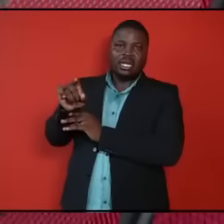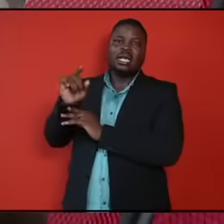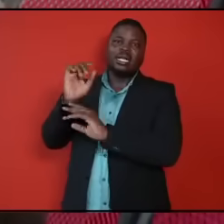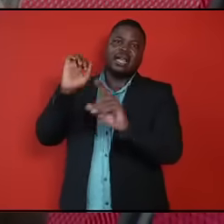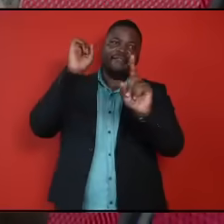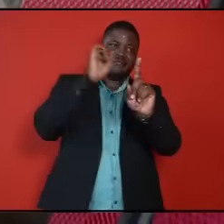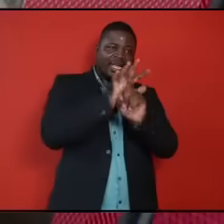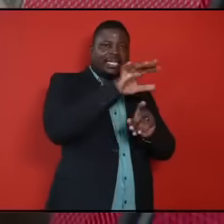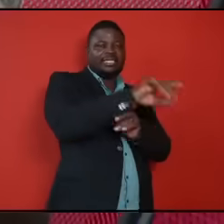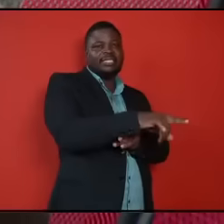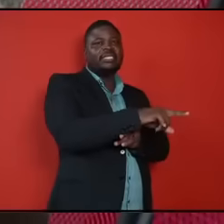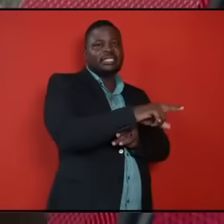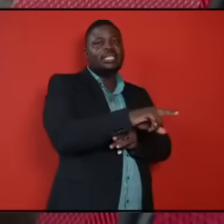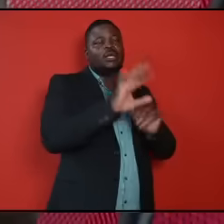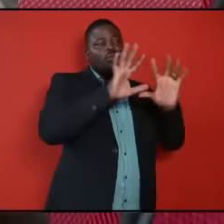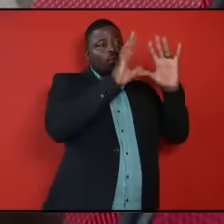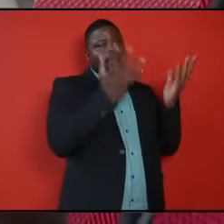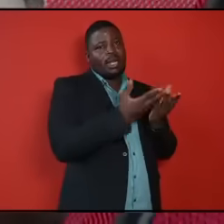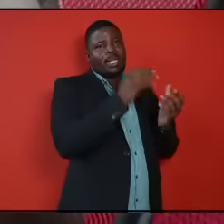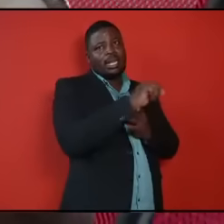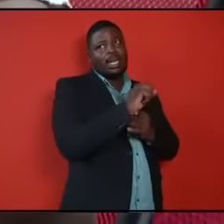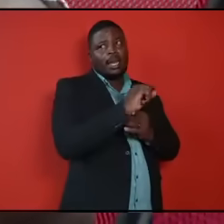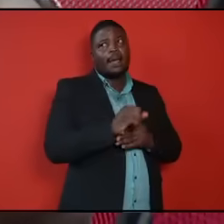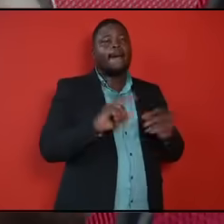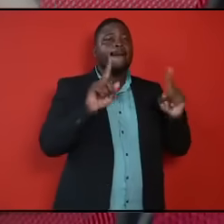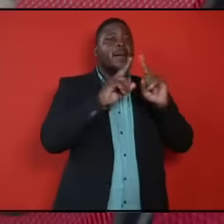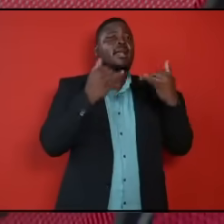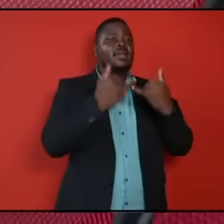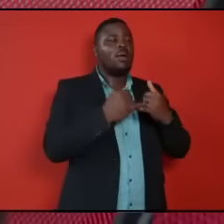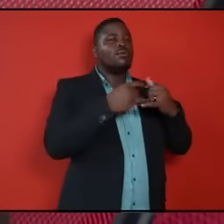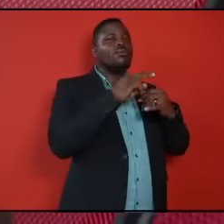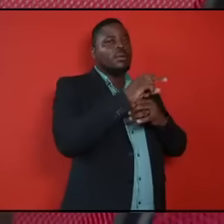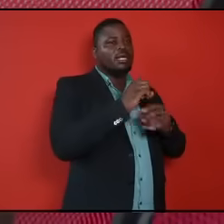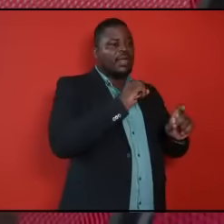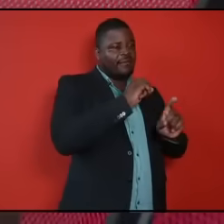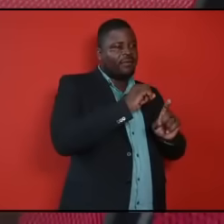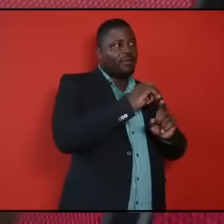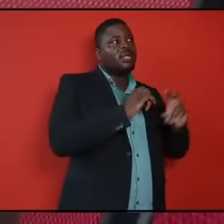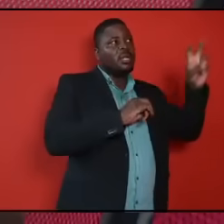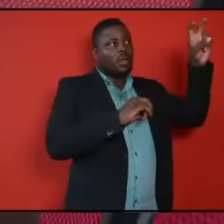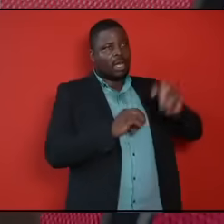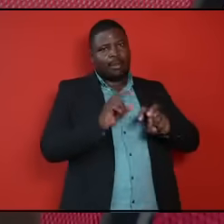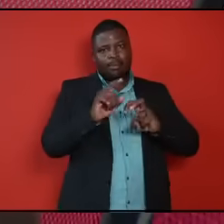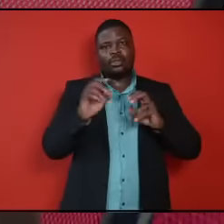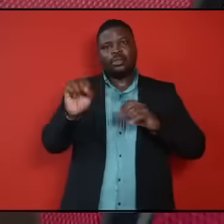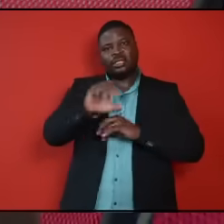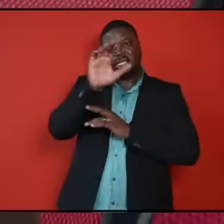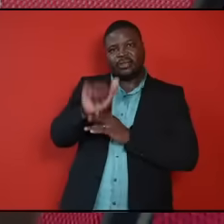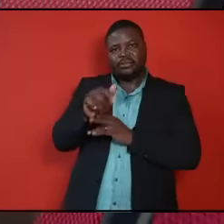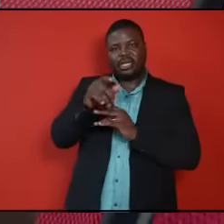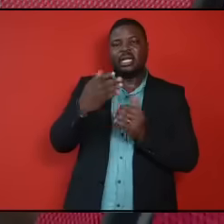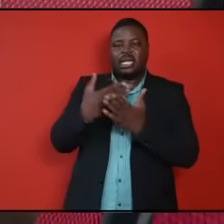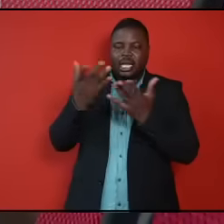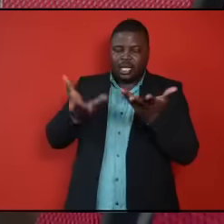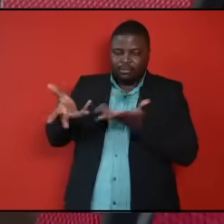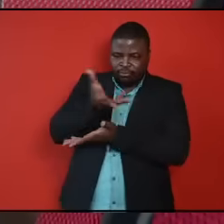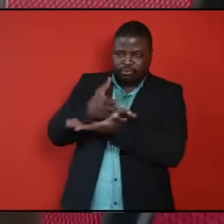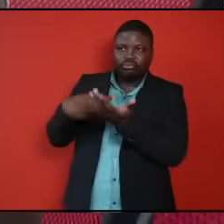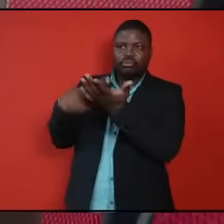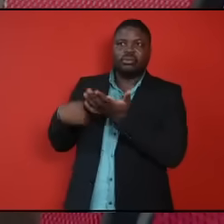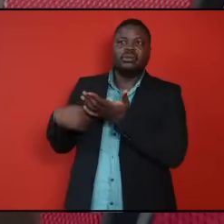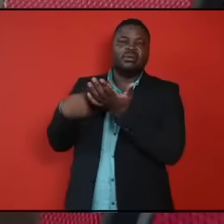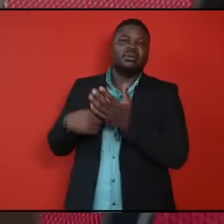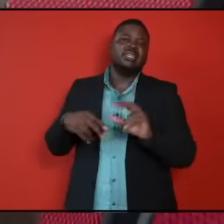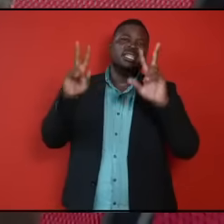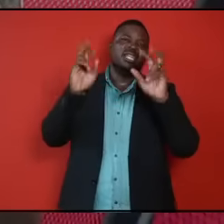now, even the leadership is preparing to come down to South Africa and have the dialogue to talk about how to deal with the people that